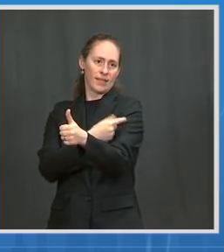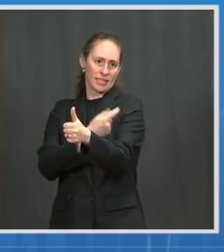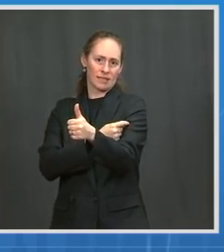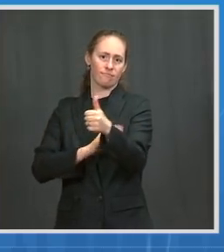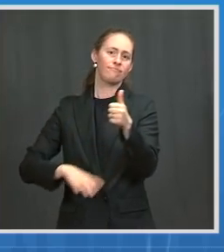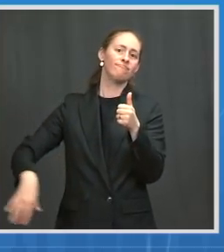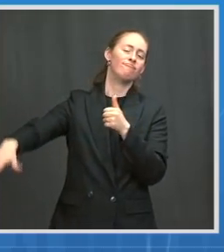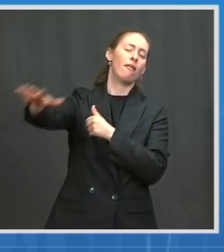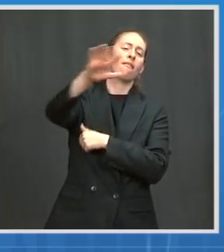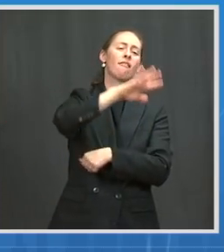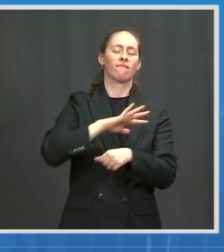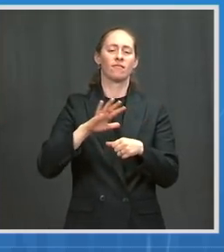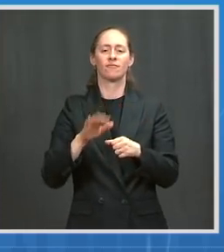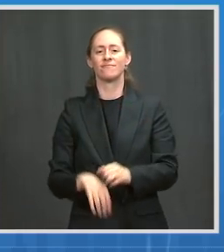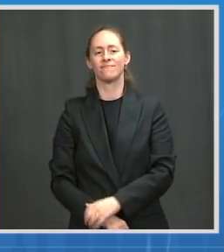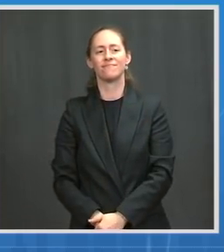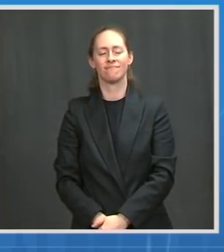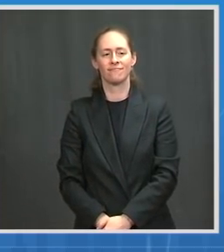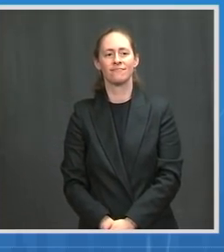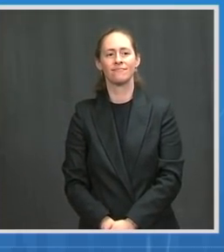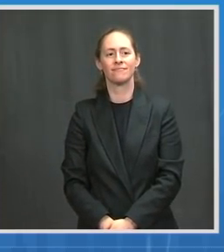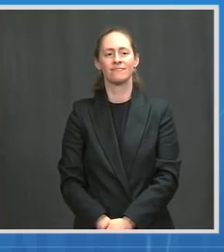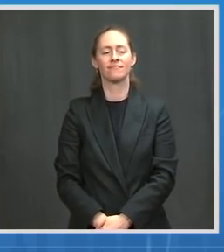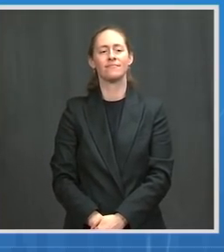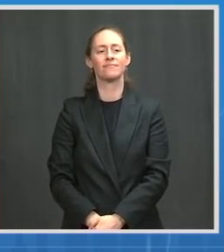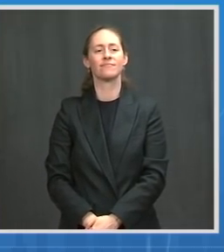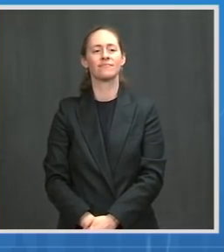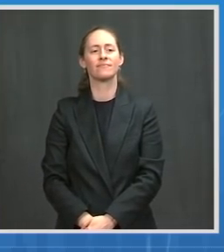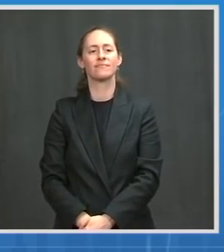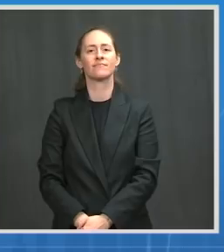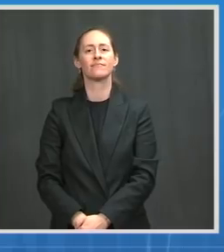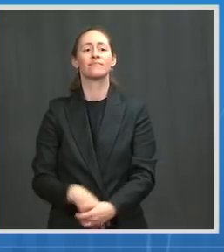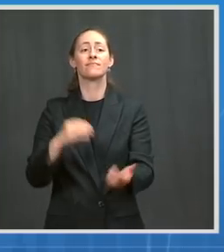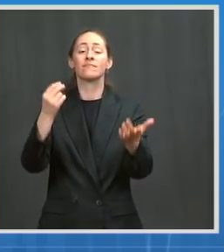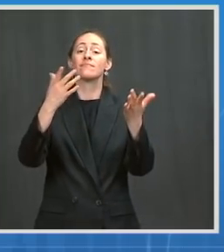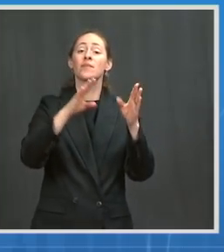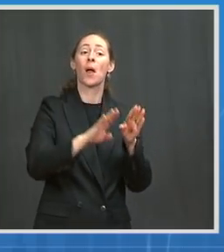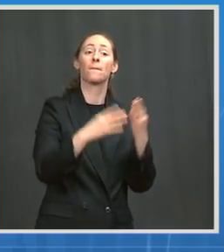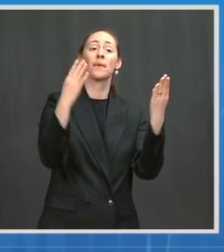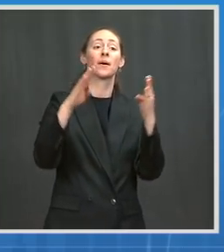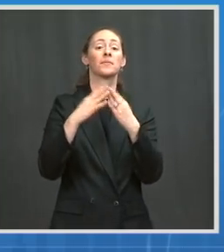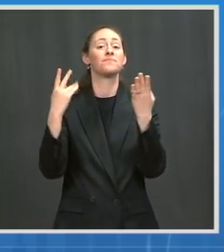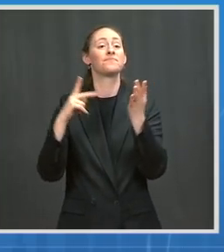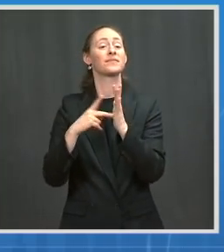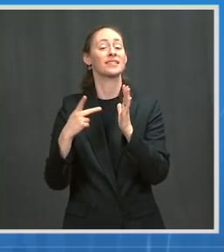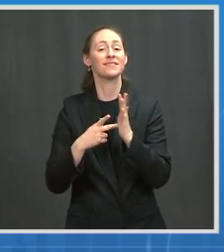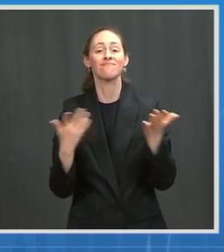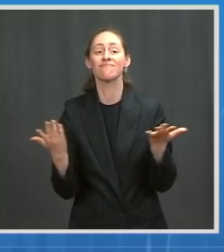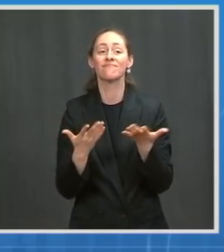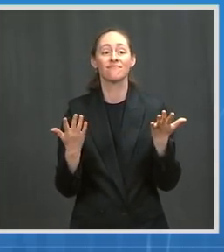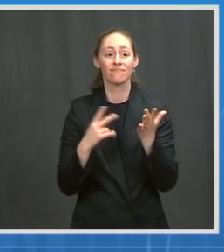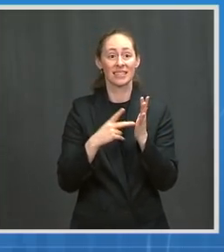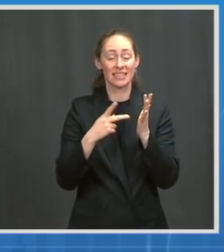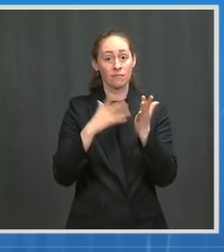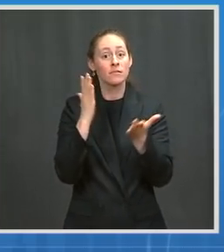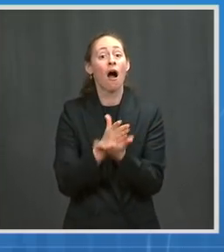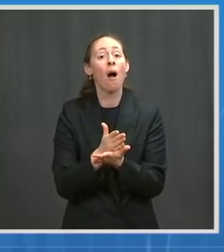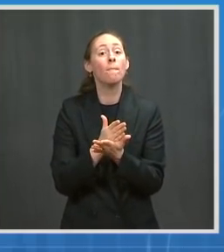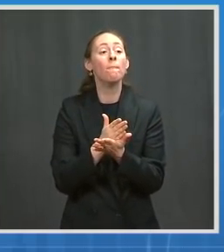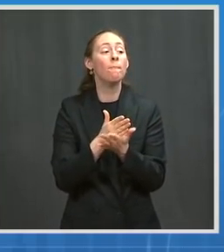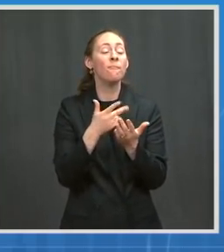and also opening up is not synonymous with stopping the push to vaccinate people. So I think people should